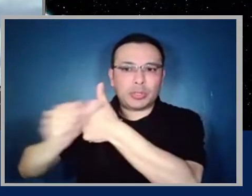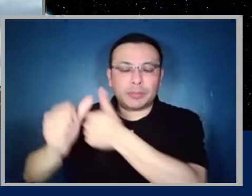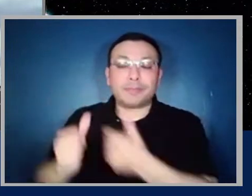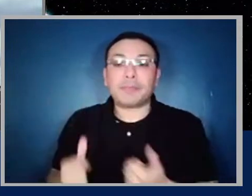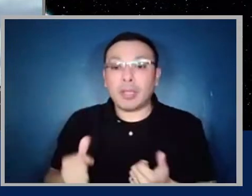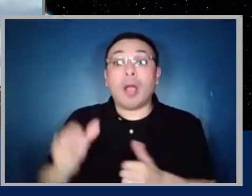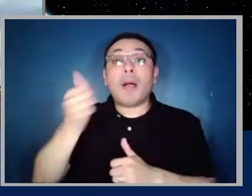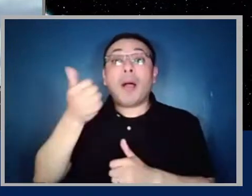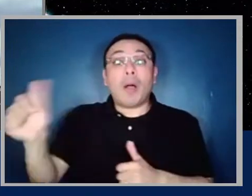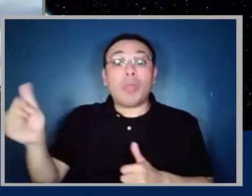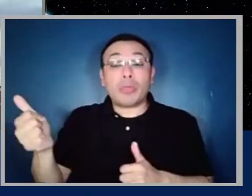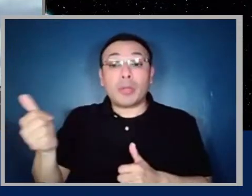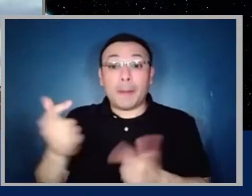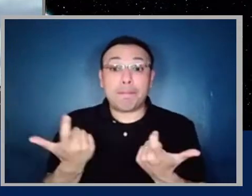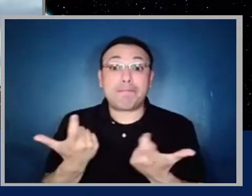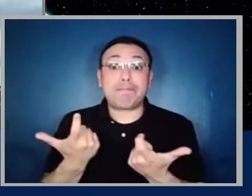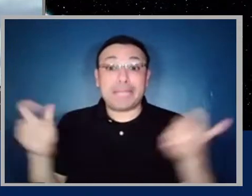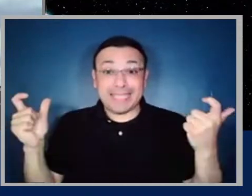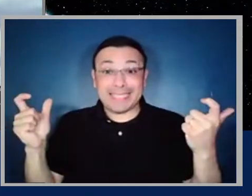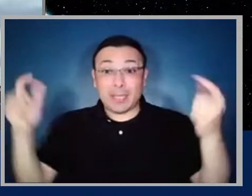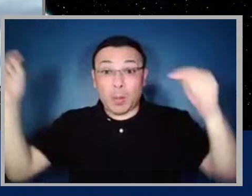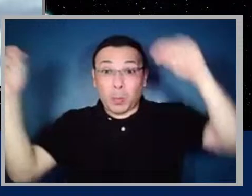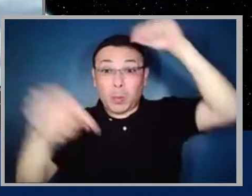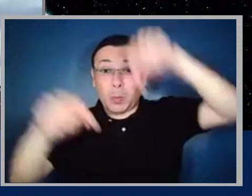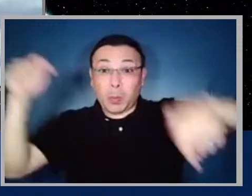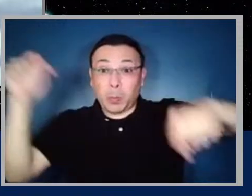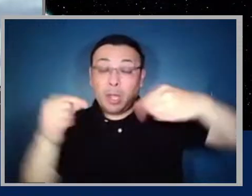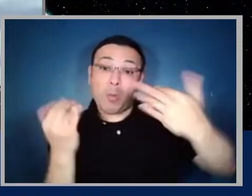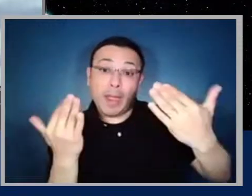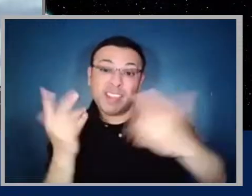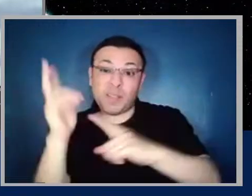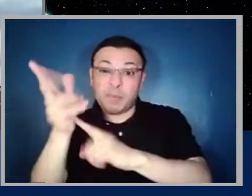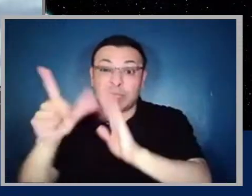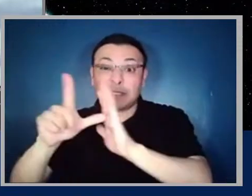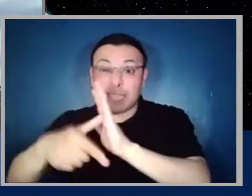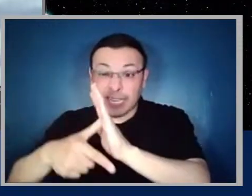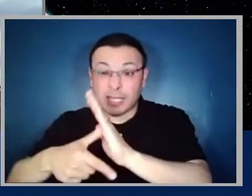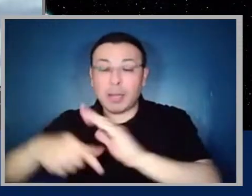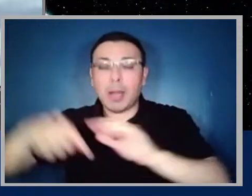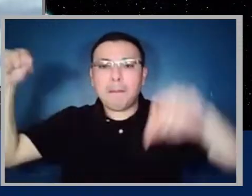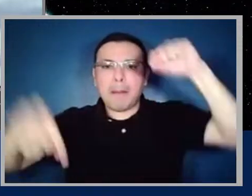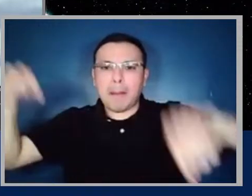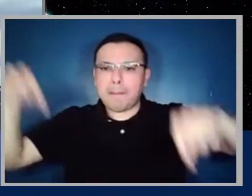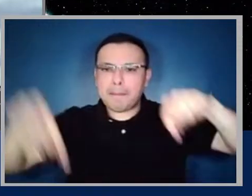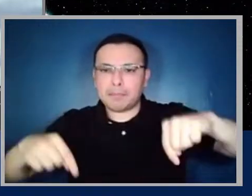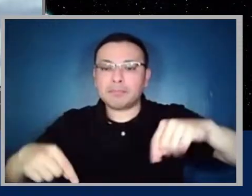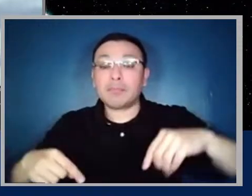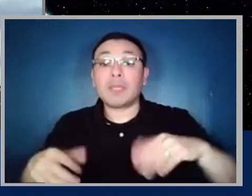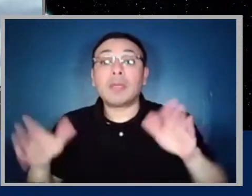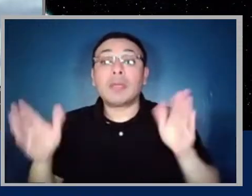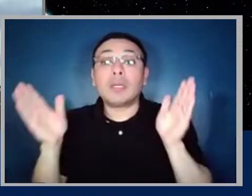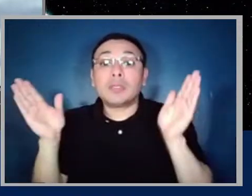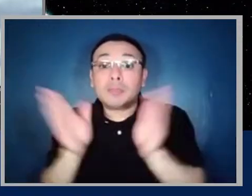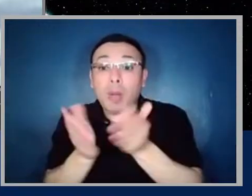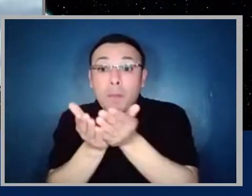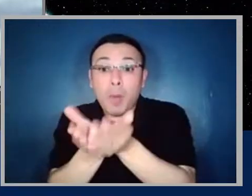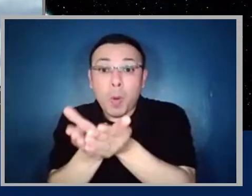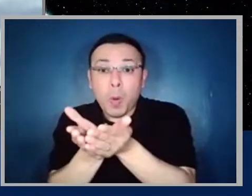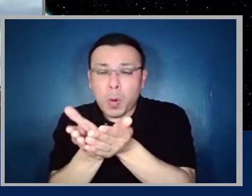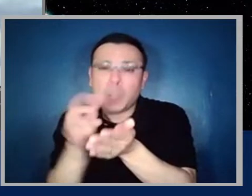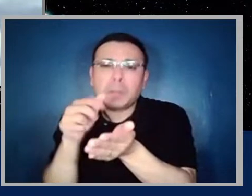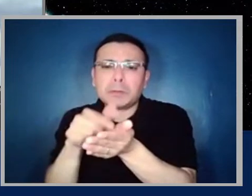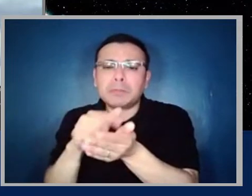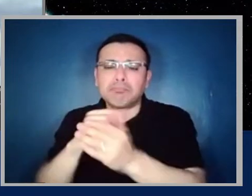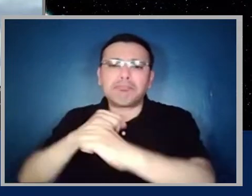splashdown. And so that very small floating debris is not harmful to our small boats because they have protective gear,